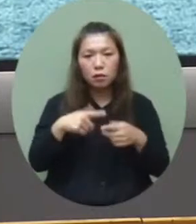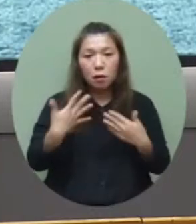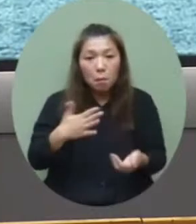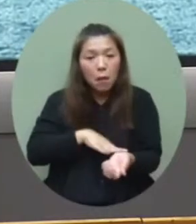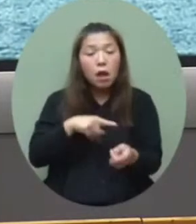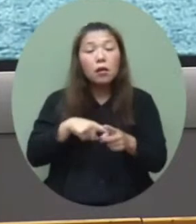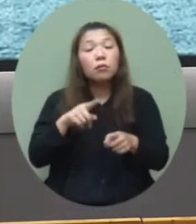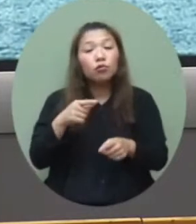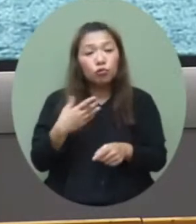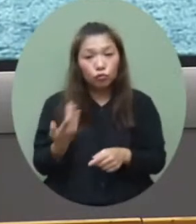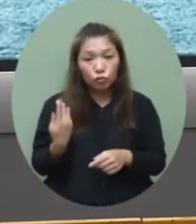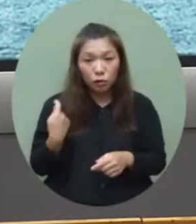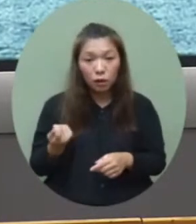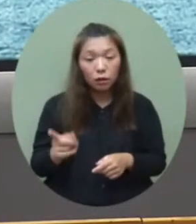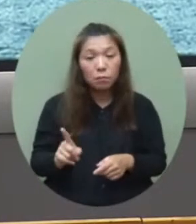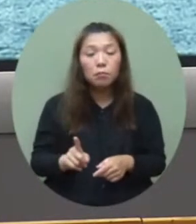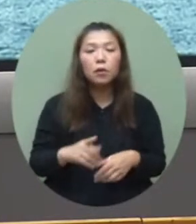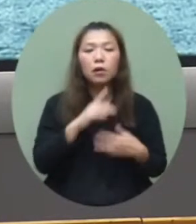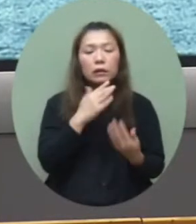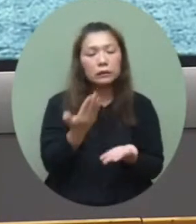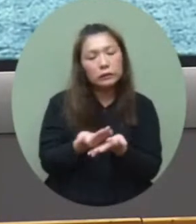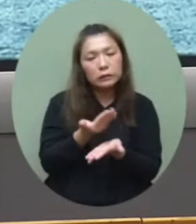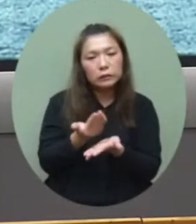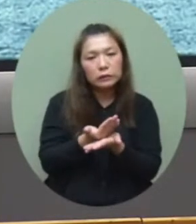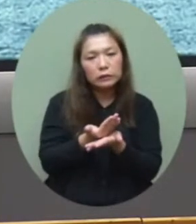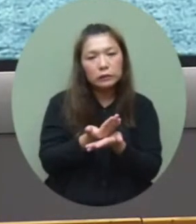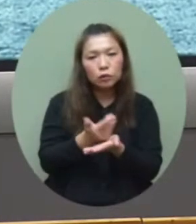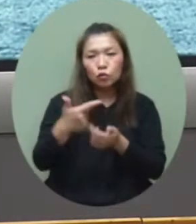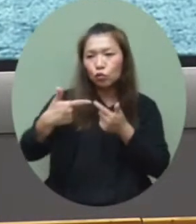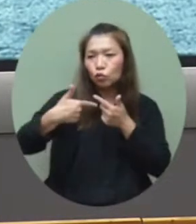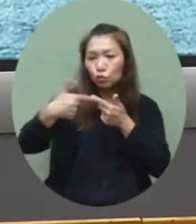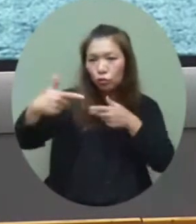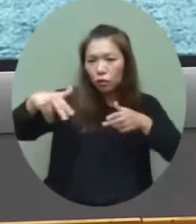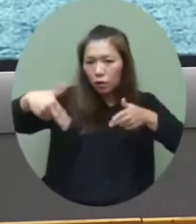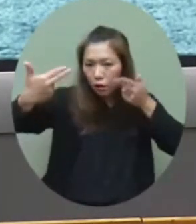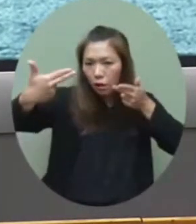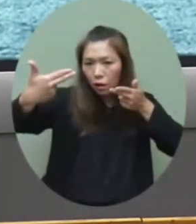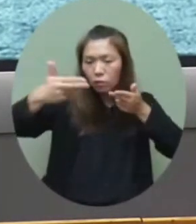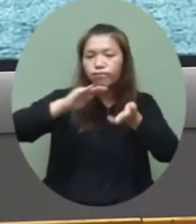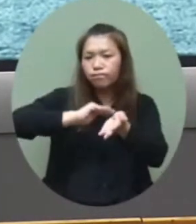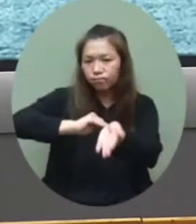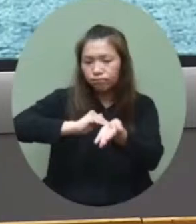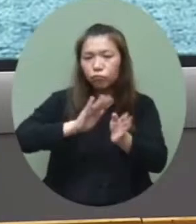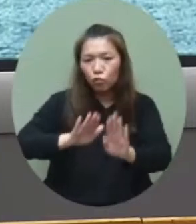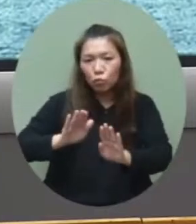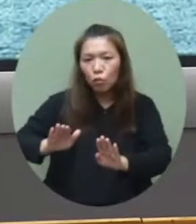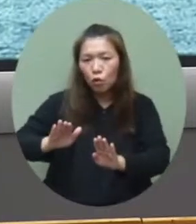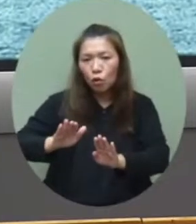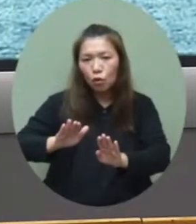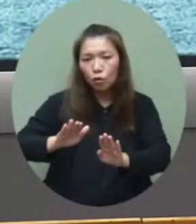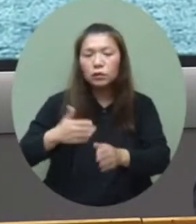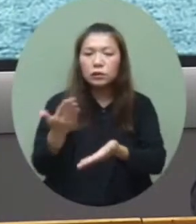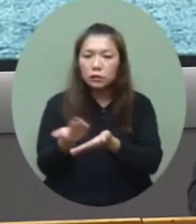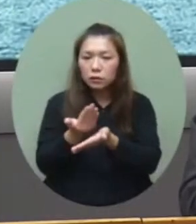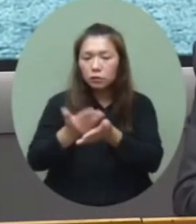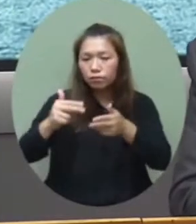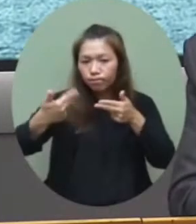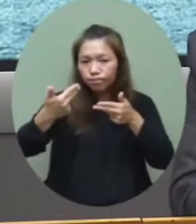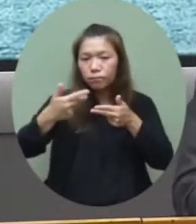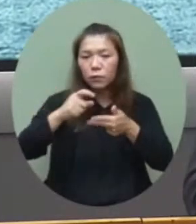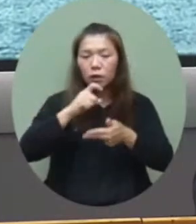manpower to take care of patients. As far as patients are concerned, we've just started